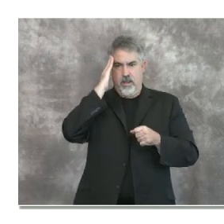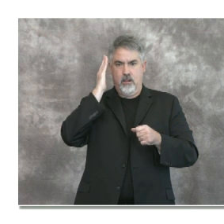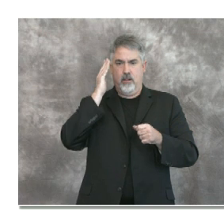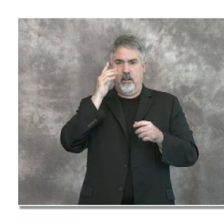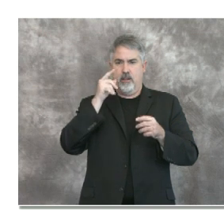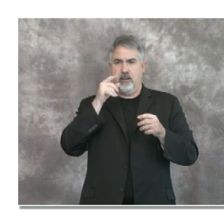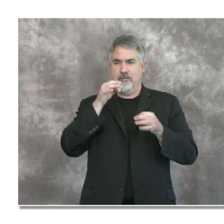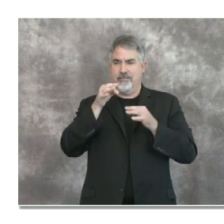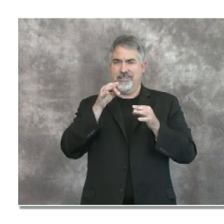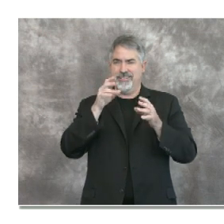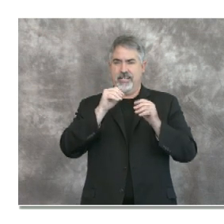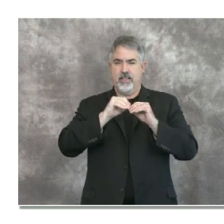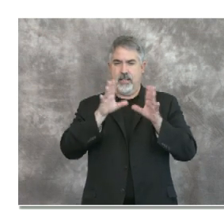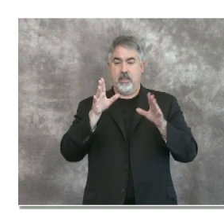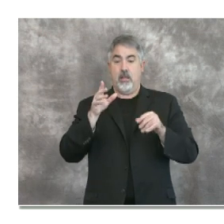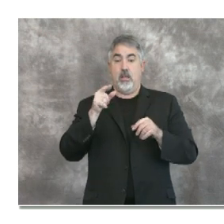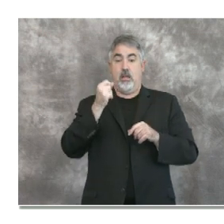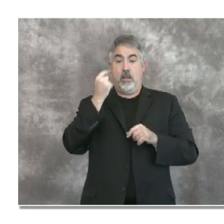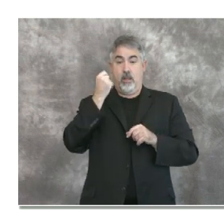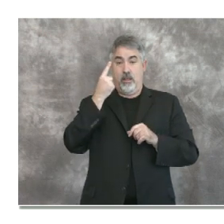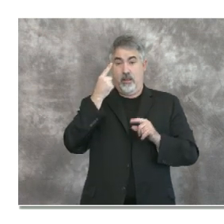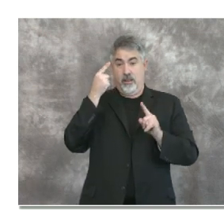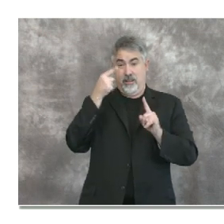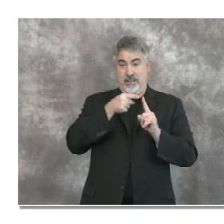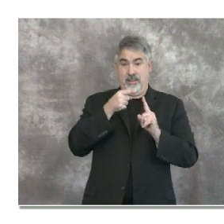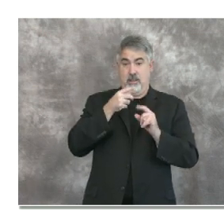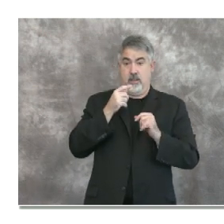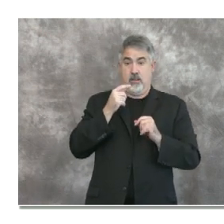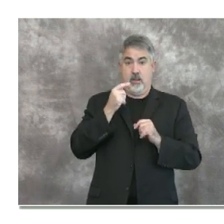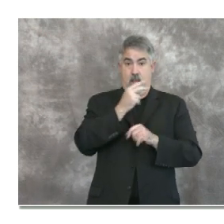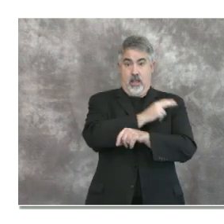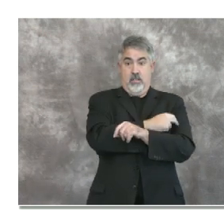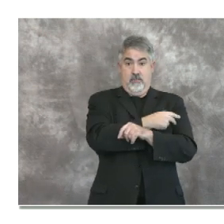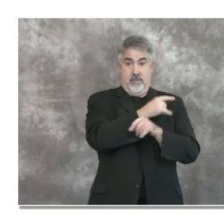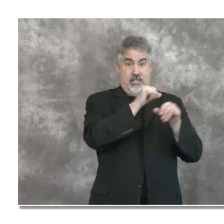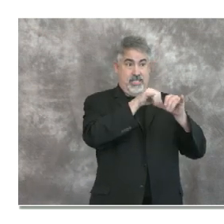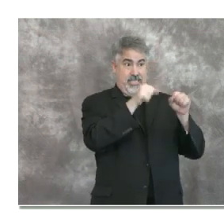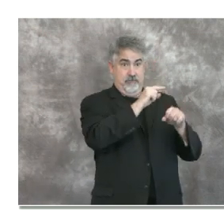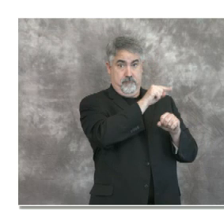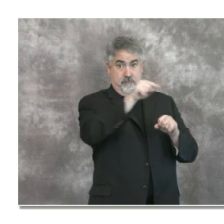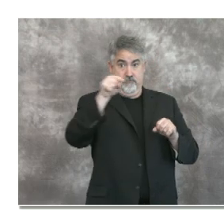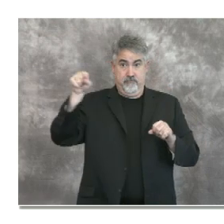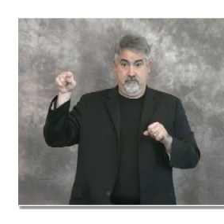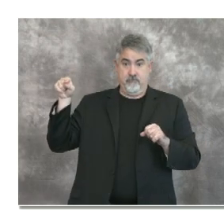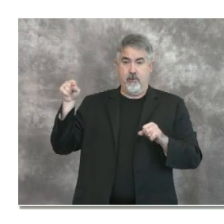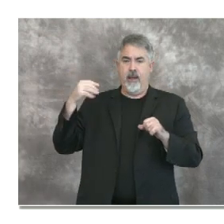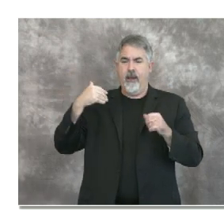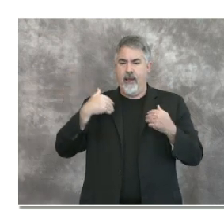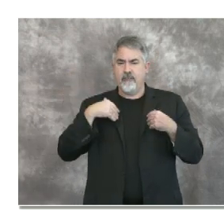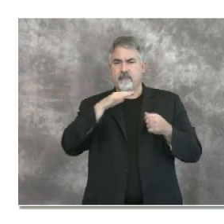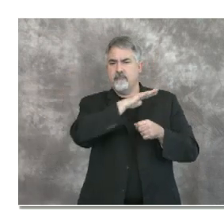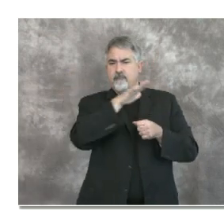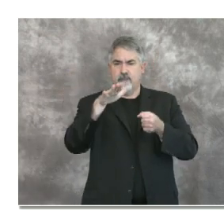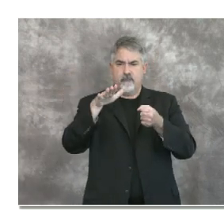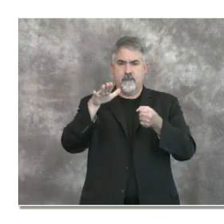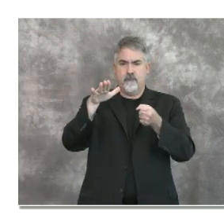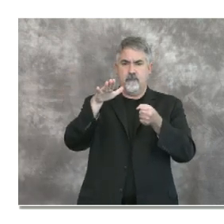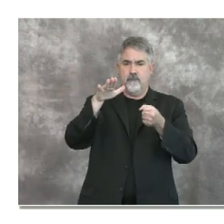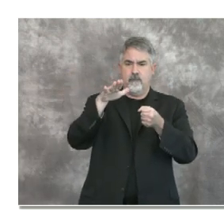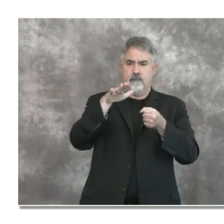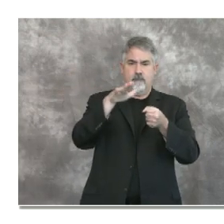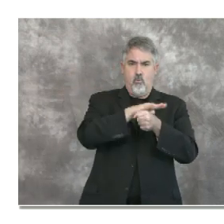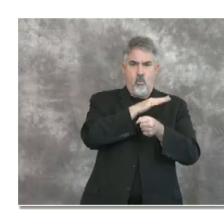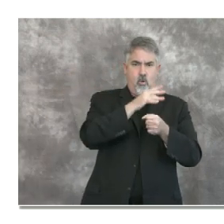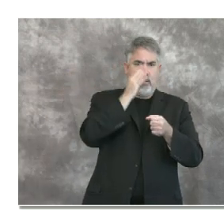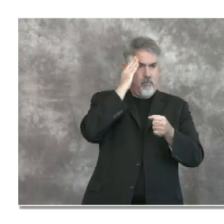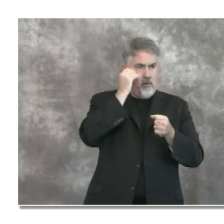talk about preserving the integrity of our healthcare system, we have to look at the totality of what we face, not just as it relates to COVID. And